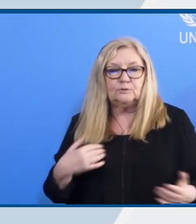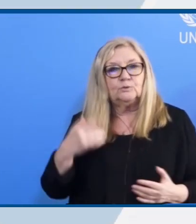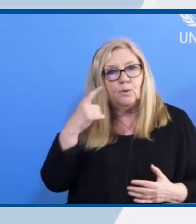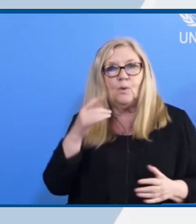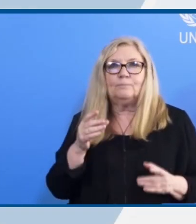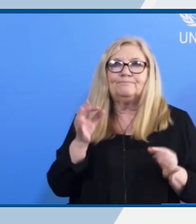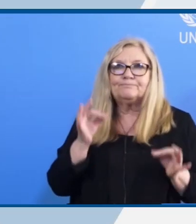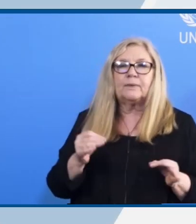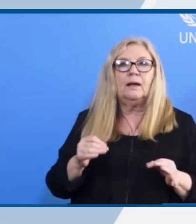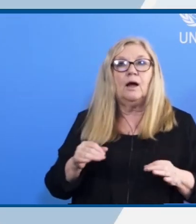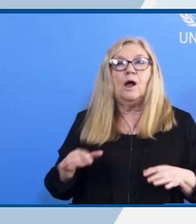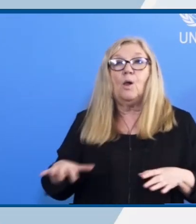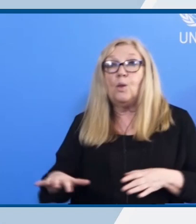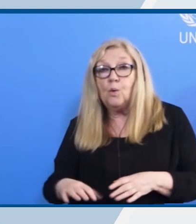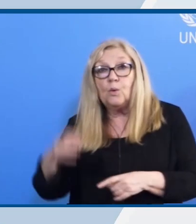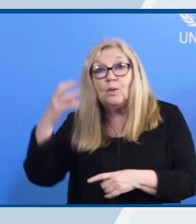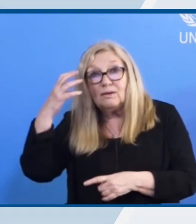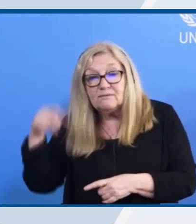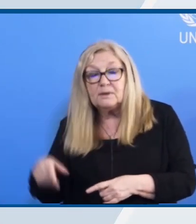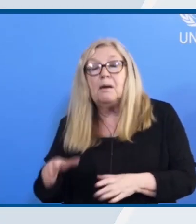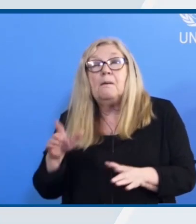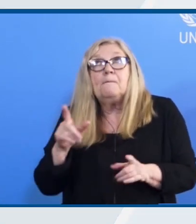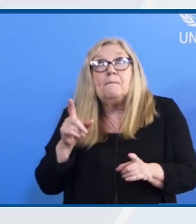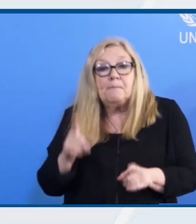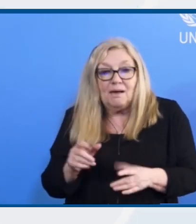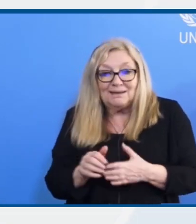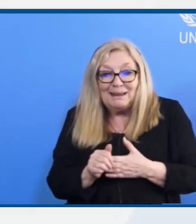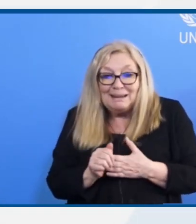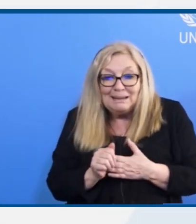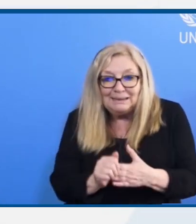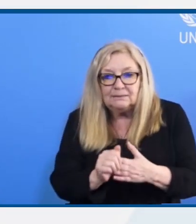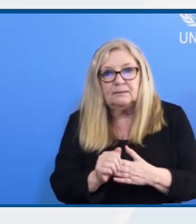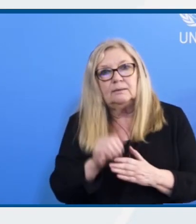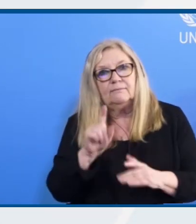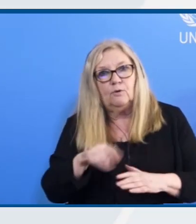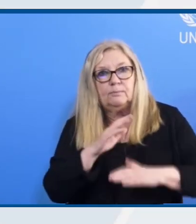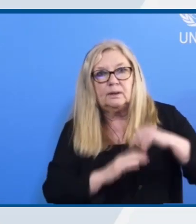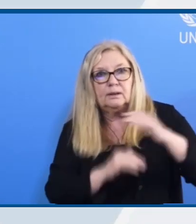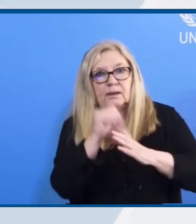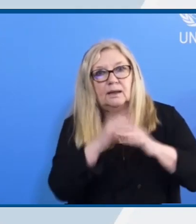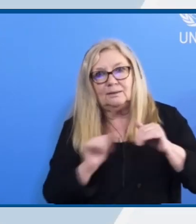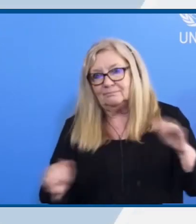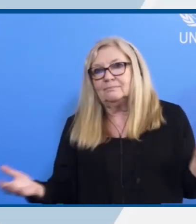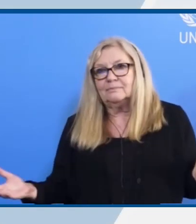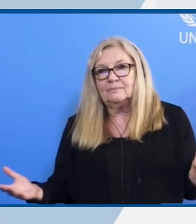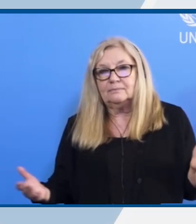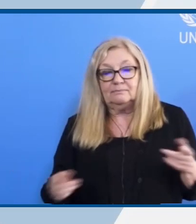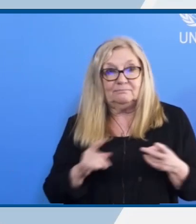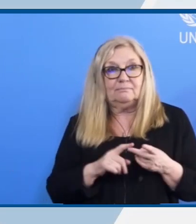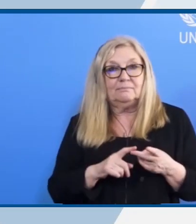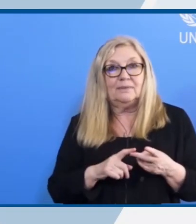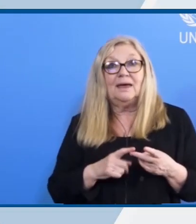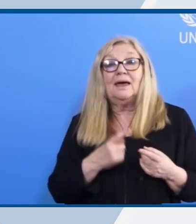issue. Local government must take the lead of the process. For achieving this, access to information,